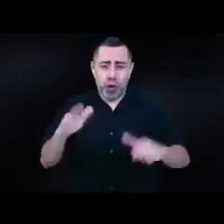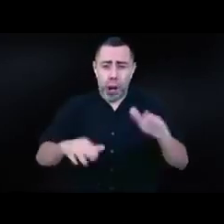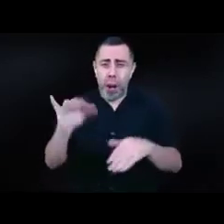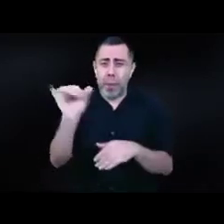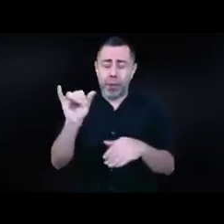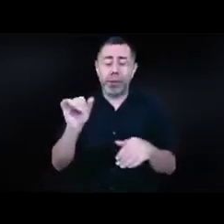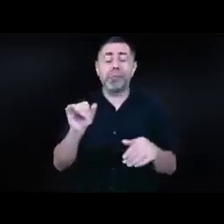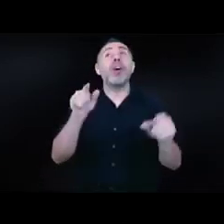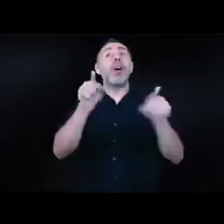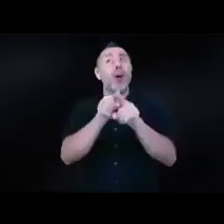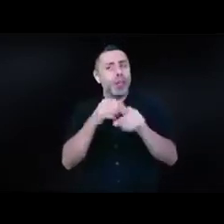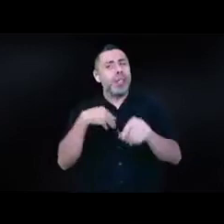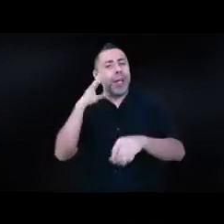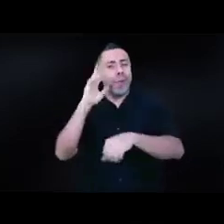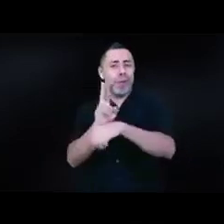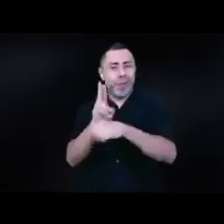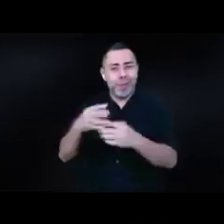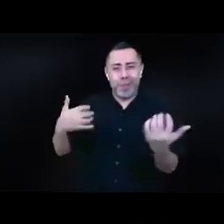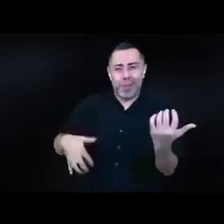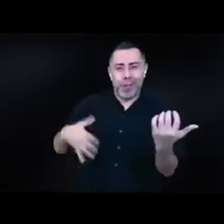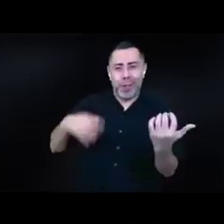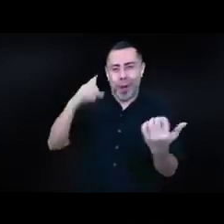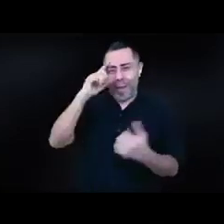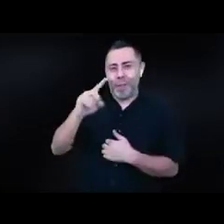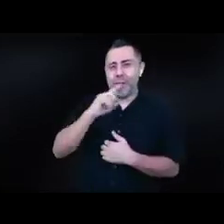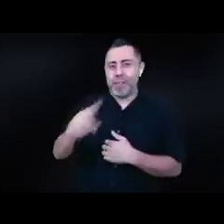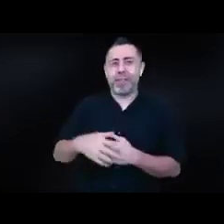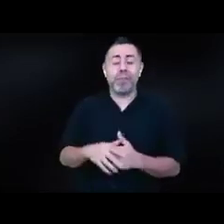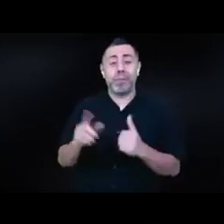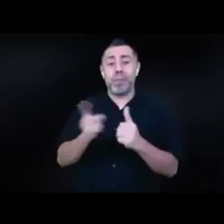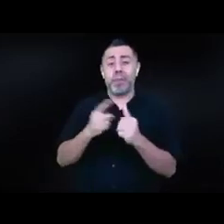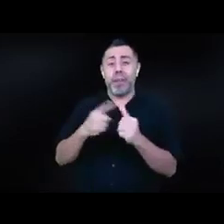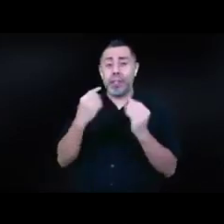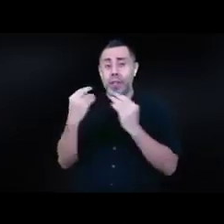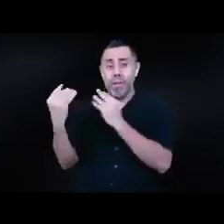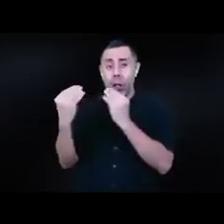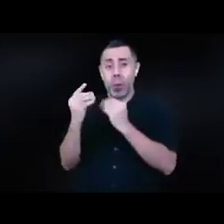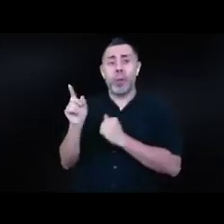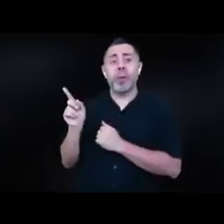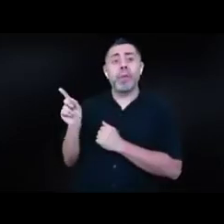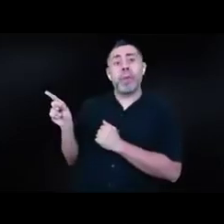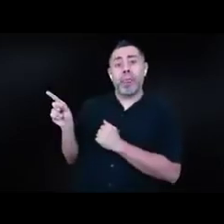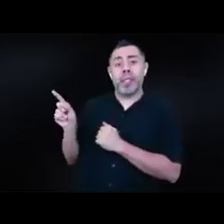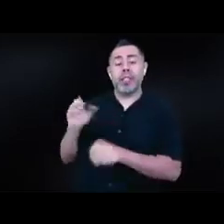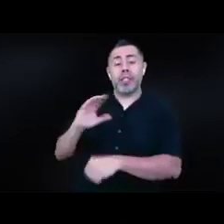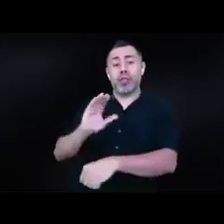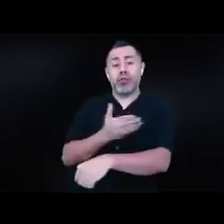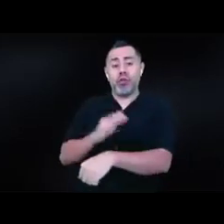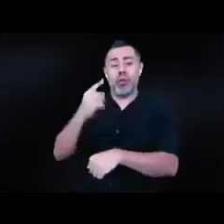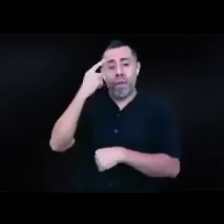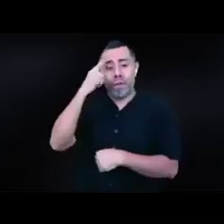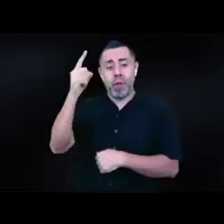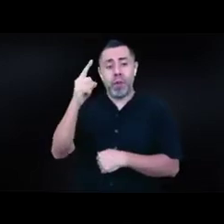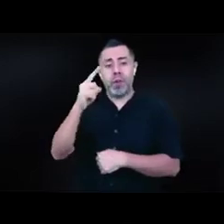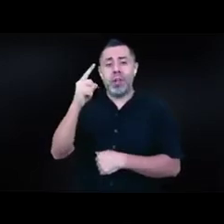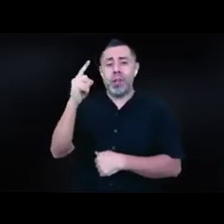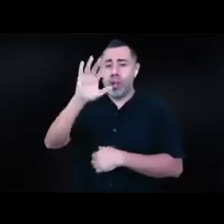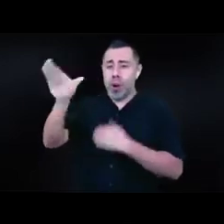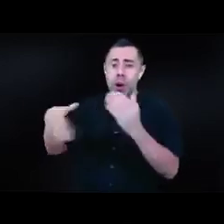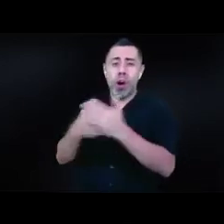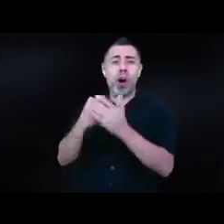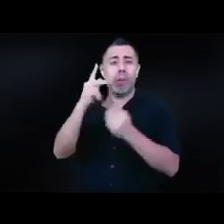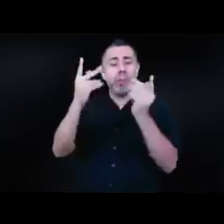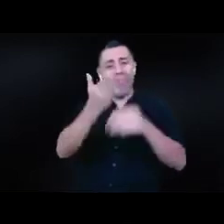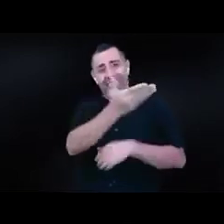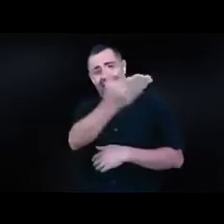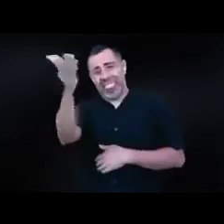So start out with the flute, and this goes out for everybody out there, everybody